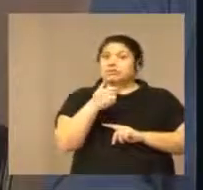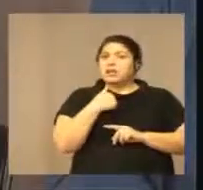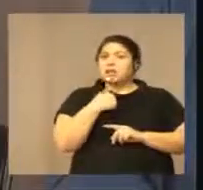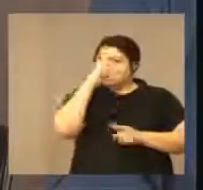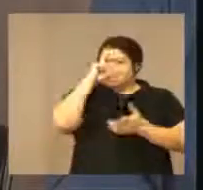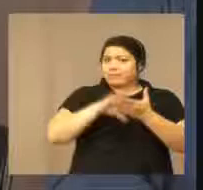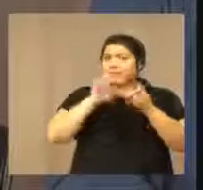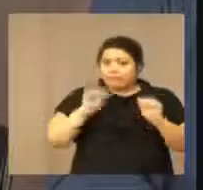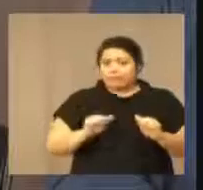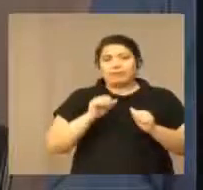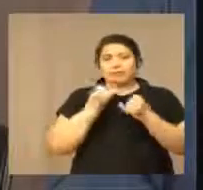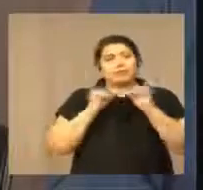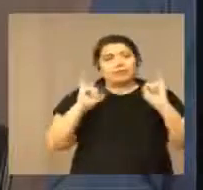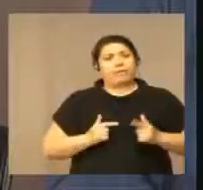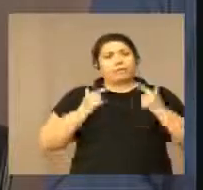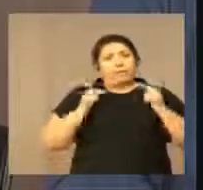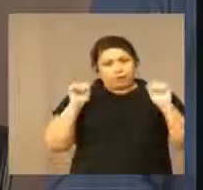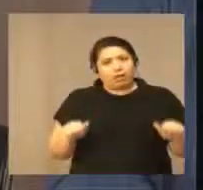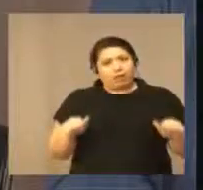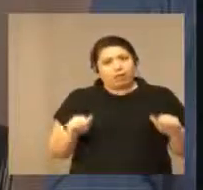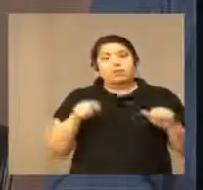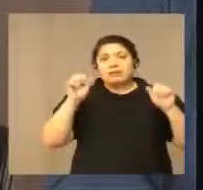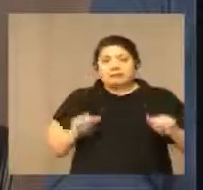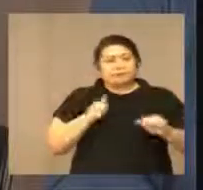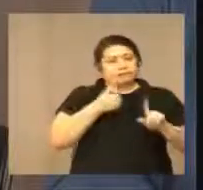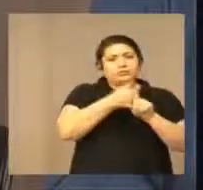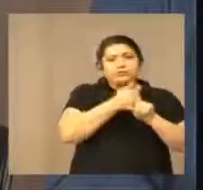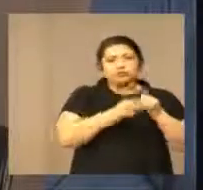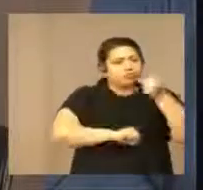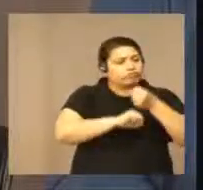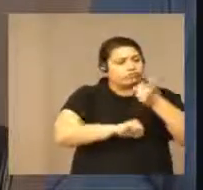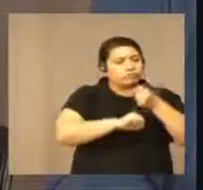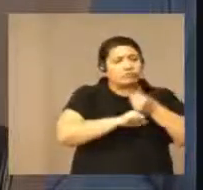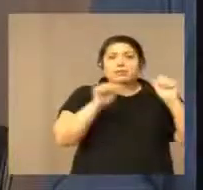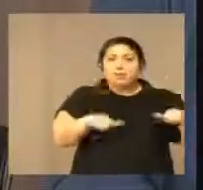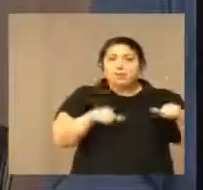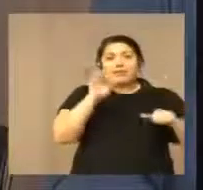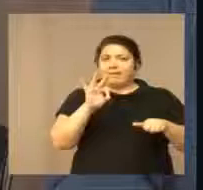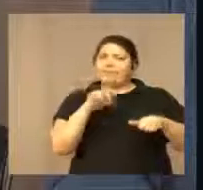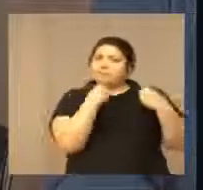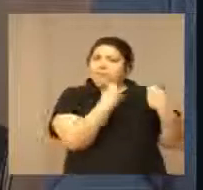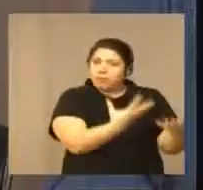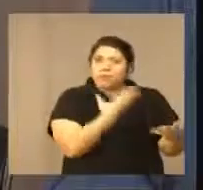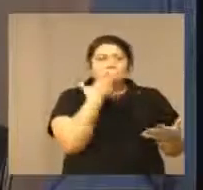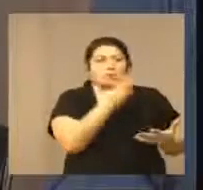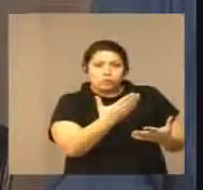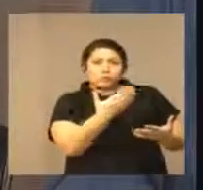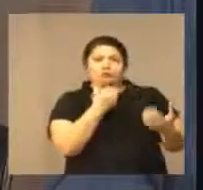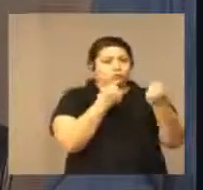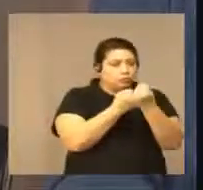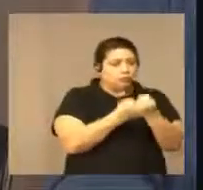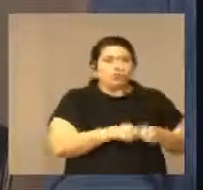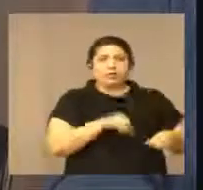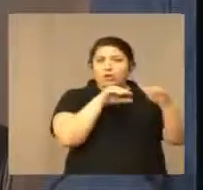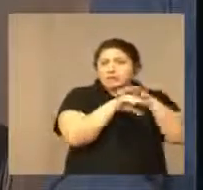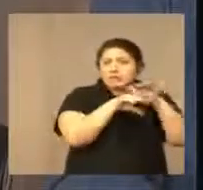live independently and be self-sustaining if they are accorded the aids and devices they require, including